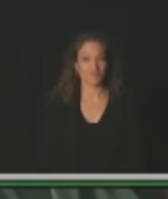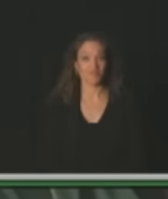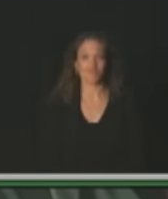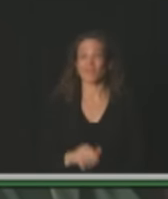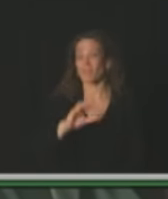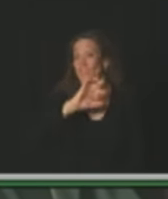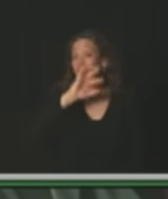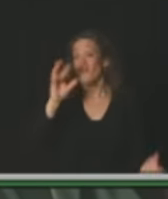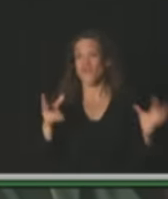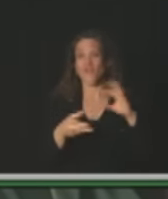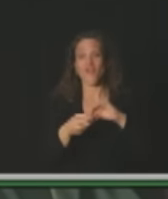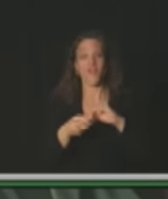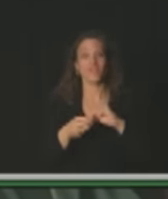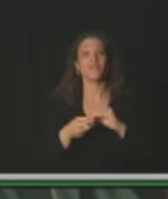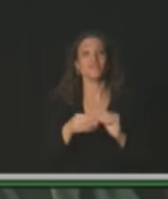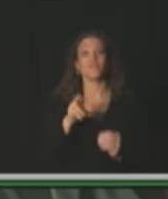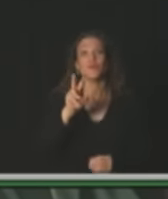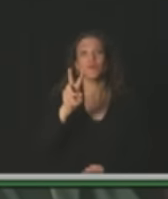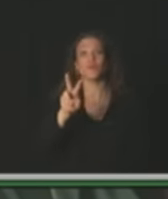all,